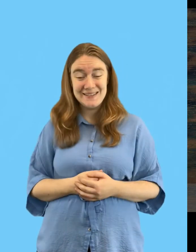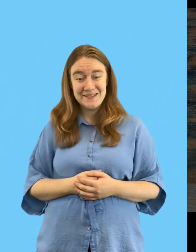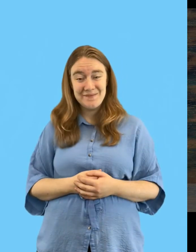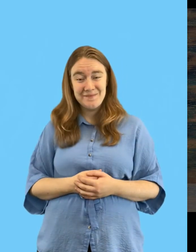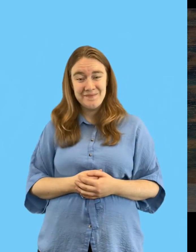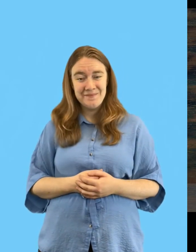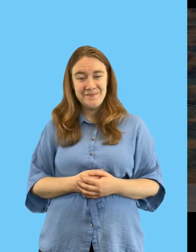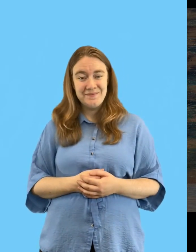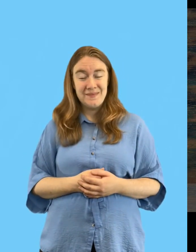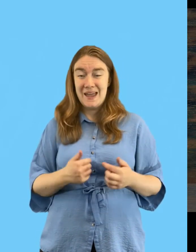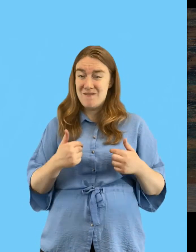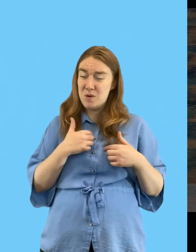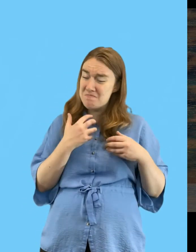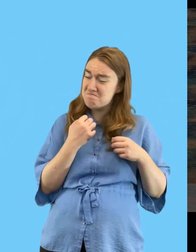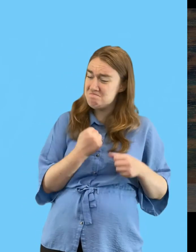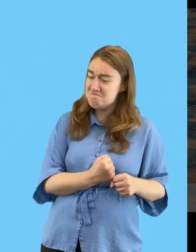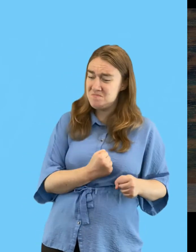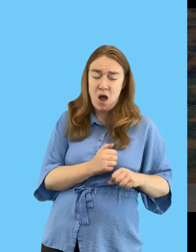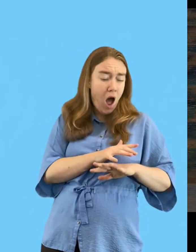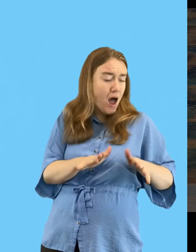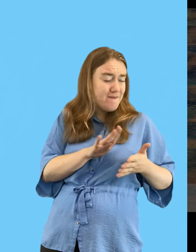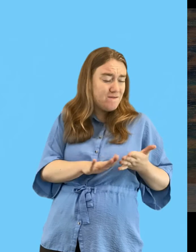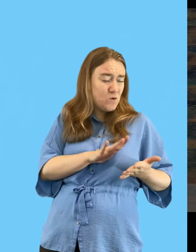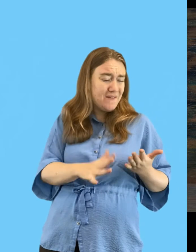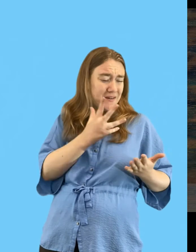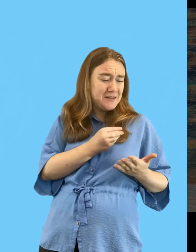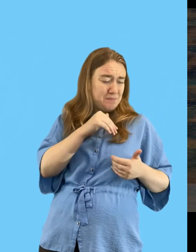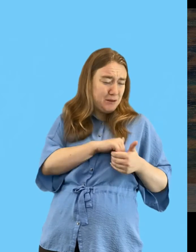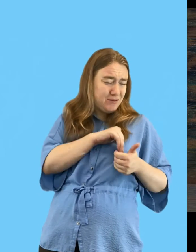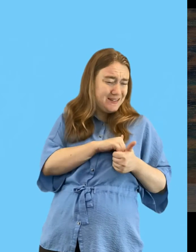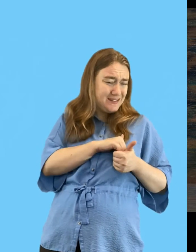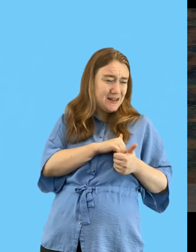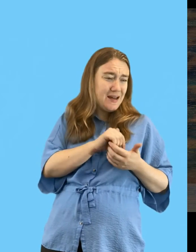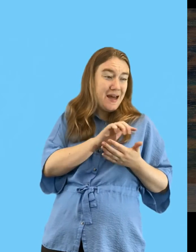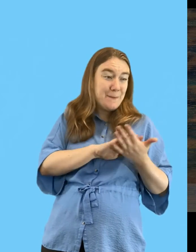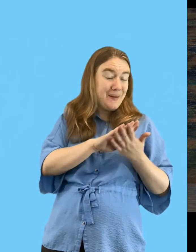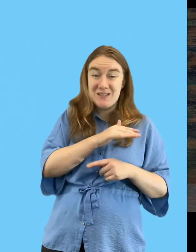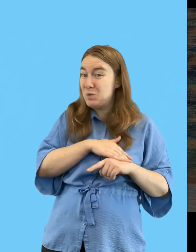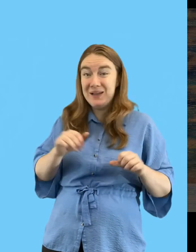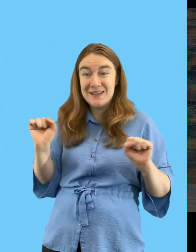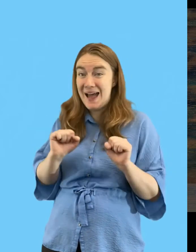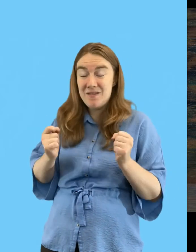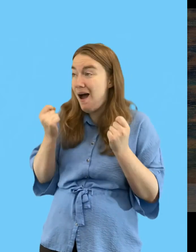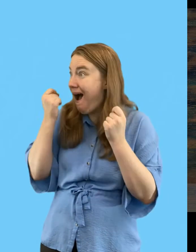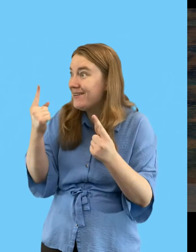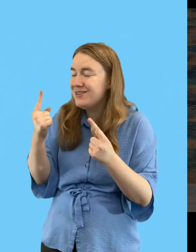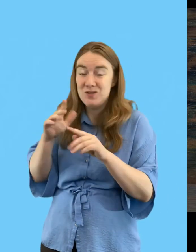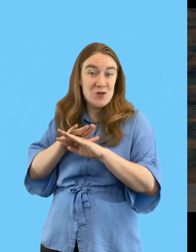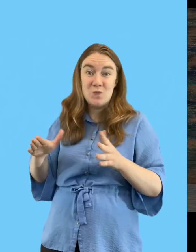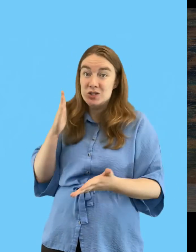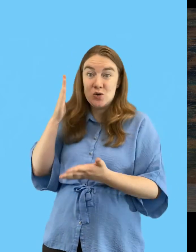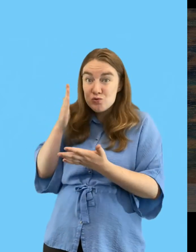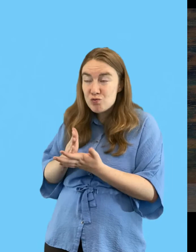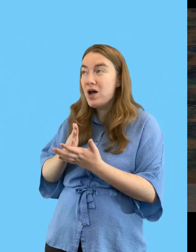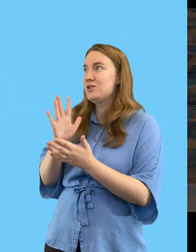holding fast to an unforgiving spirit, revealing that we haven't grasped or that we don't trust